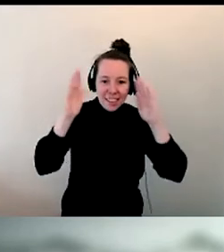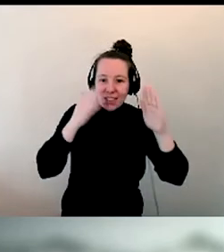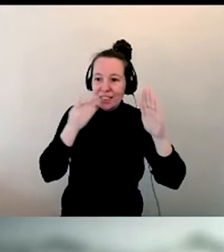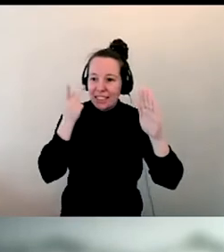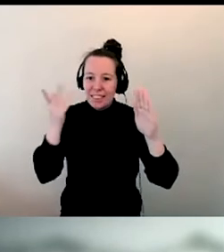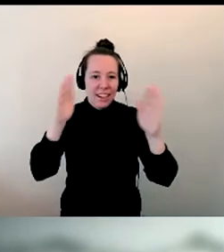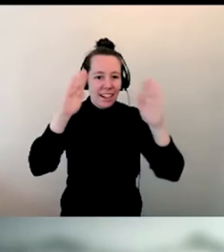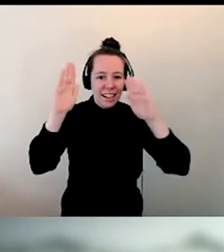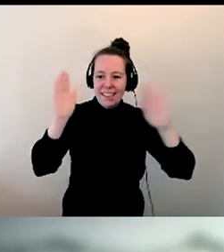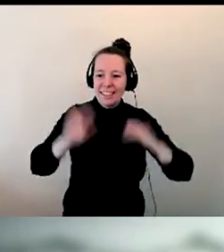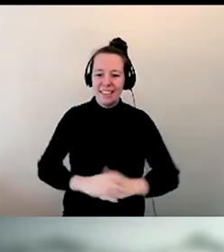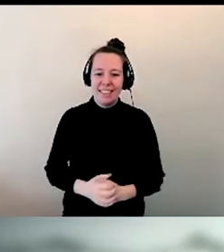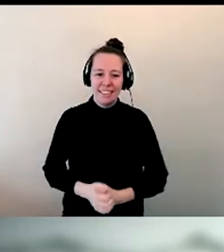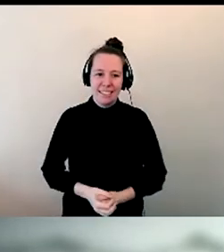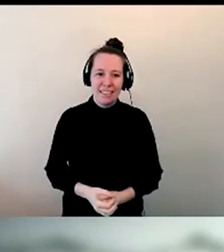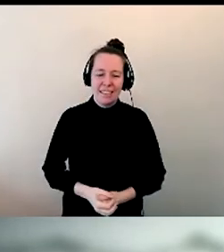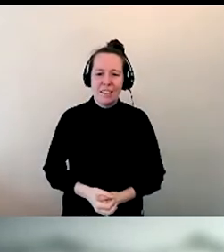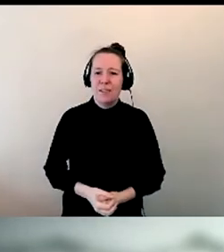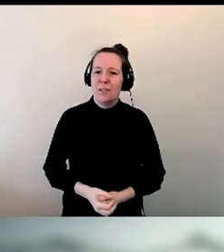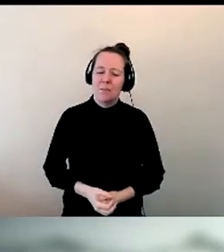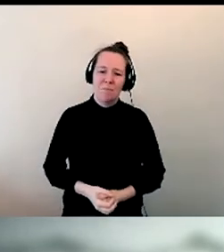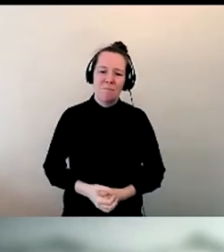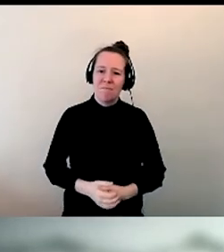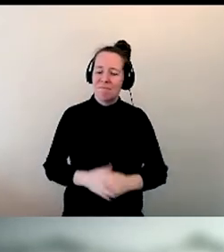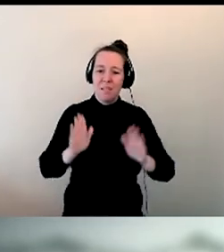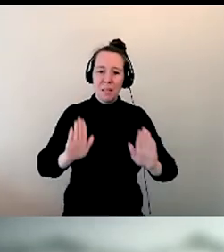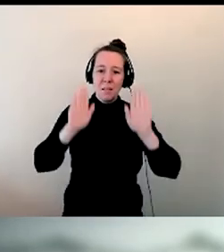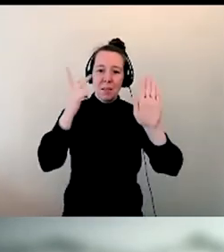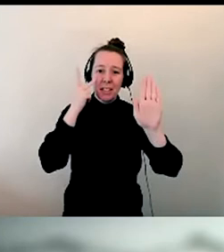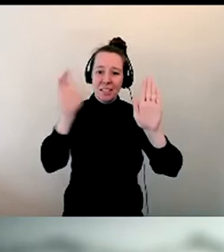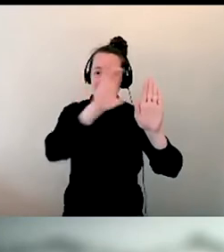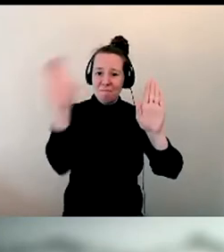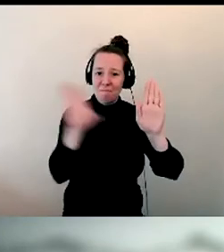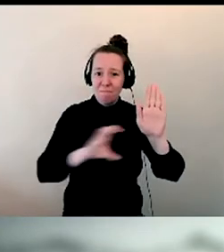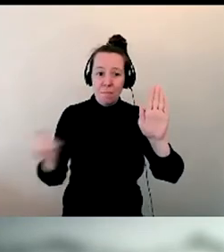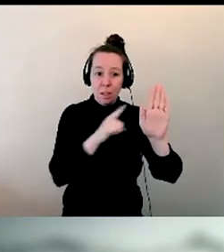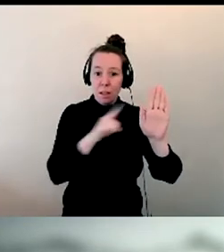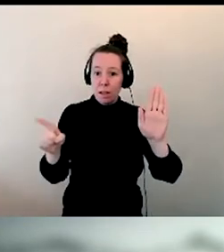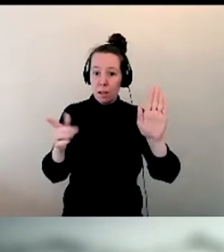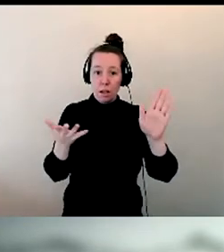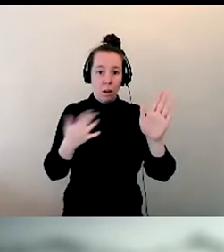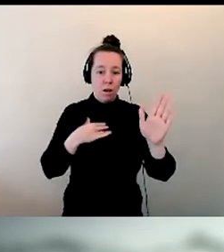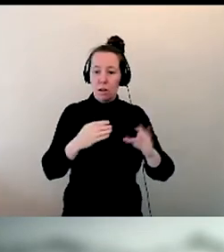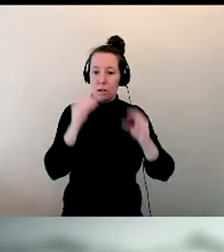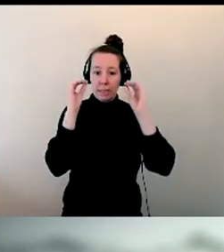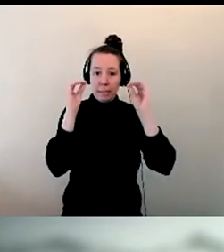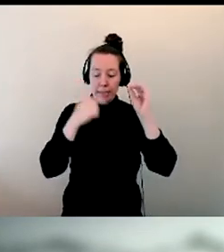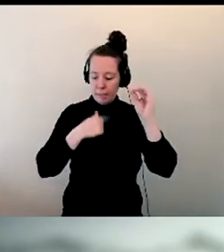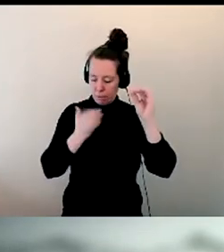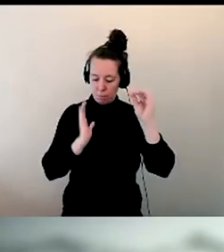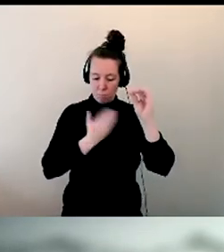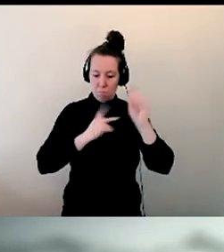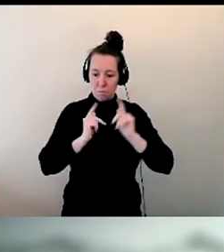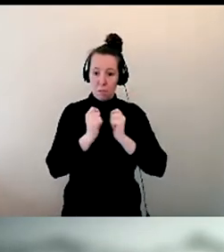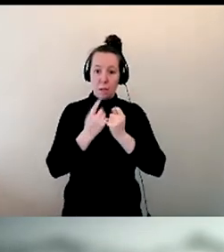and Asanta. Hello. Great to have you with us. We're so excited and everyone has so much to learn from you guys. Let's start